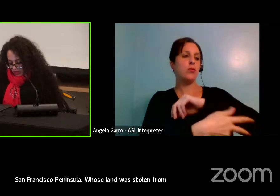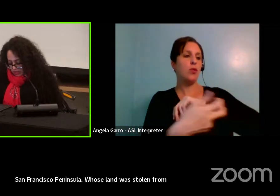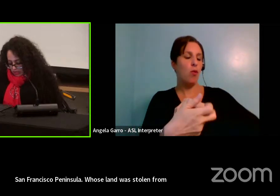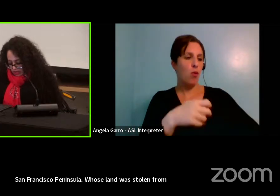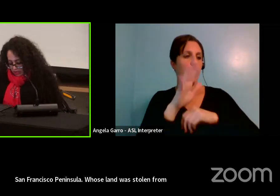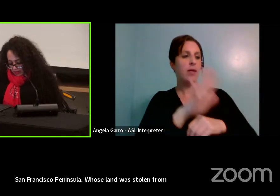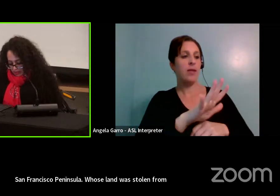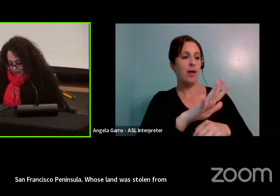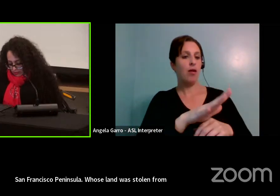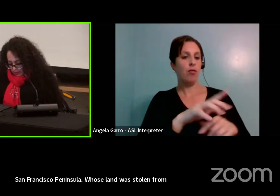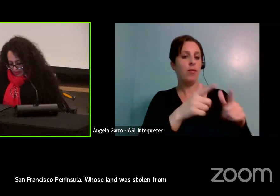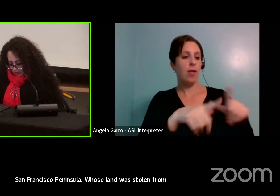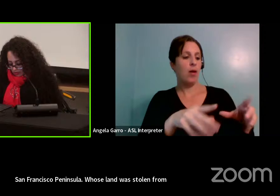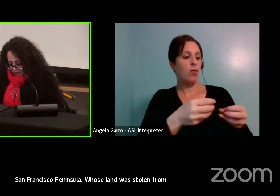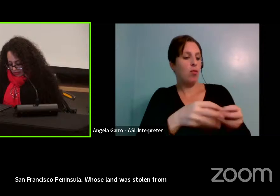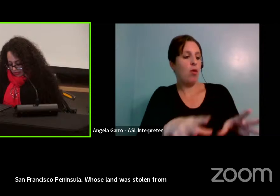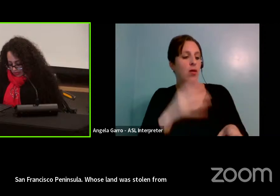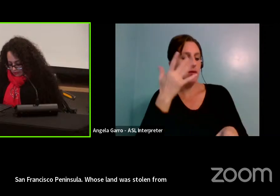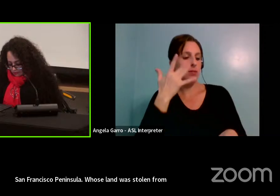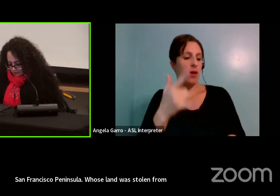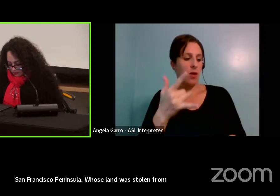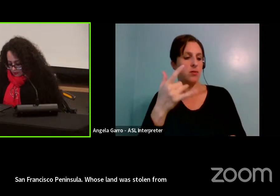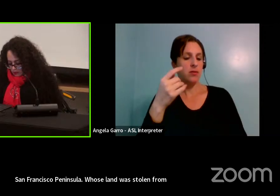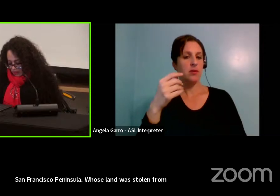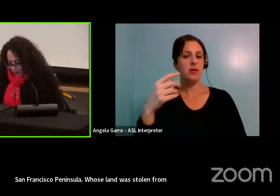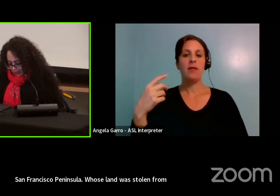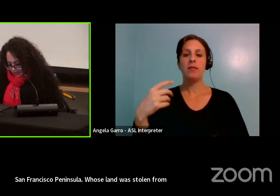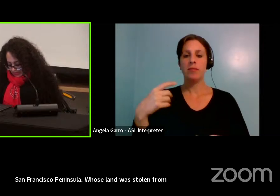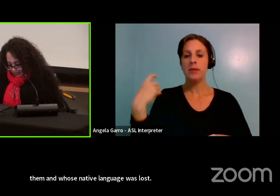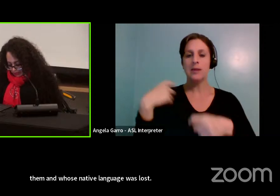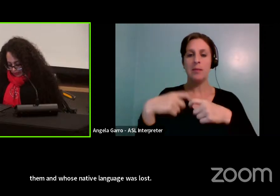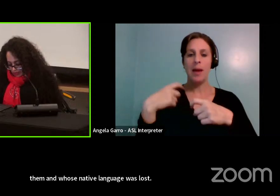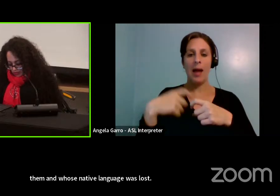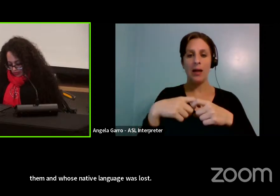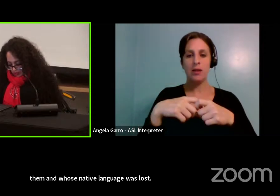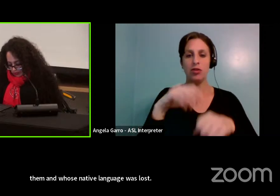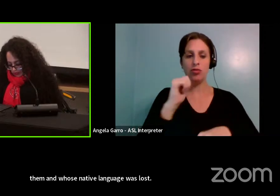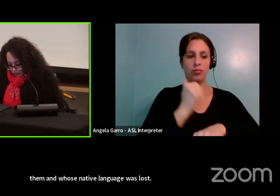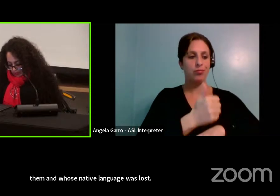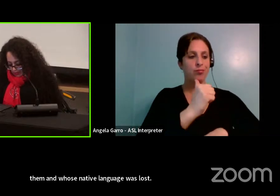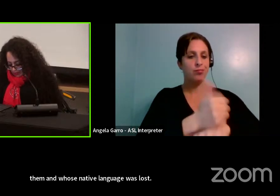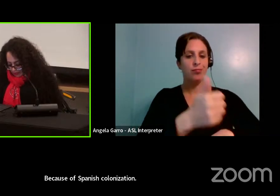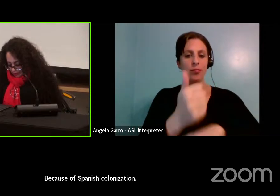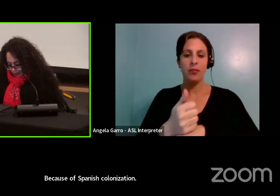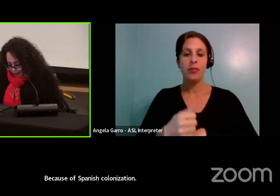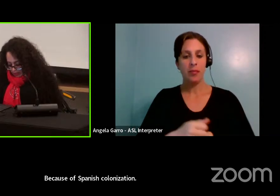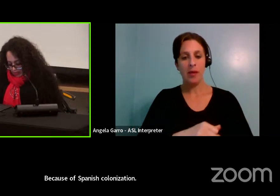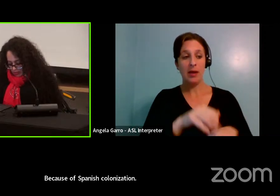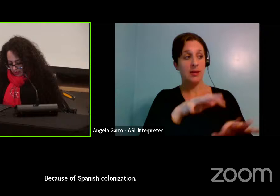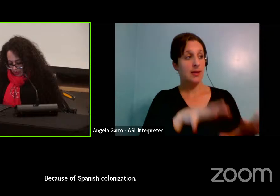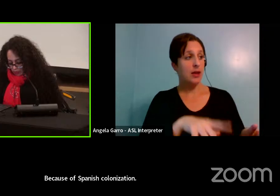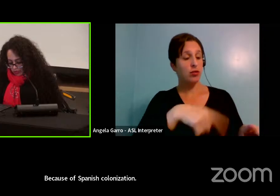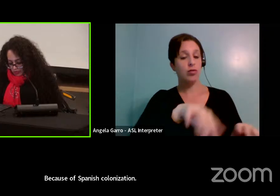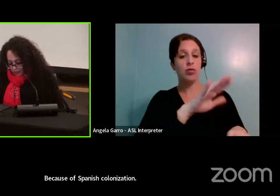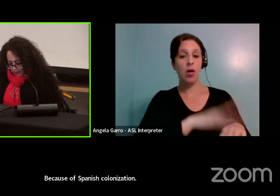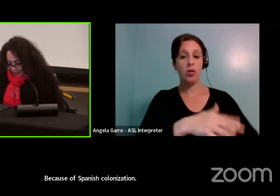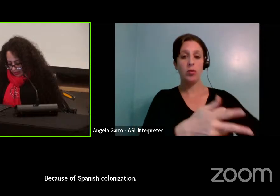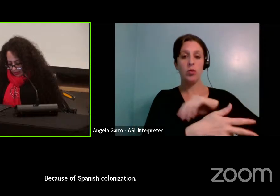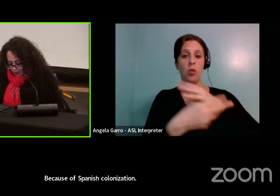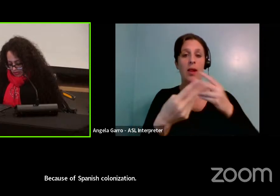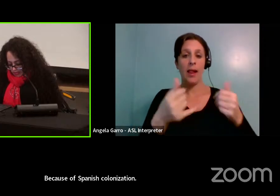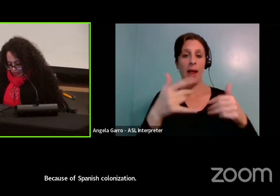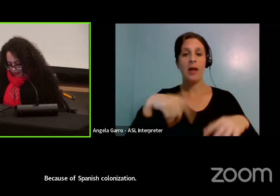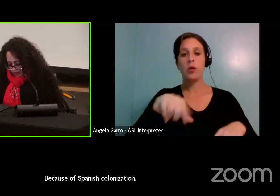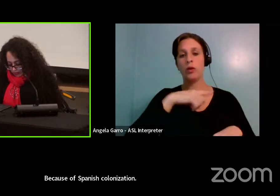was lost because of Spanish colonization. As settlers on the stolen land of the peninsula, we should